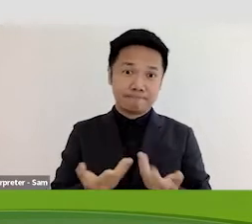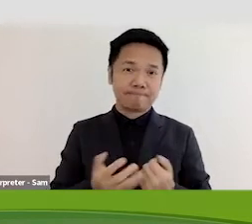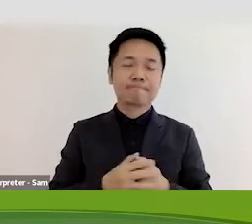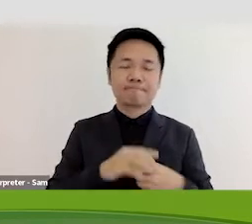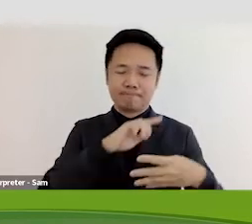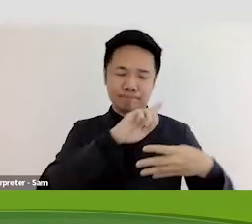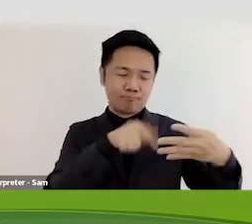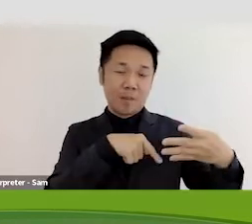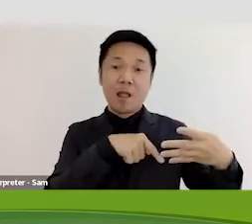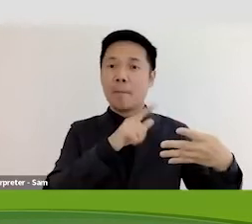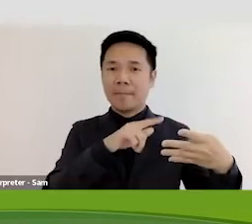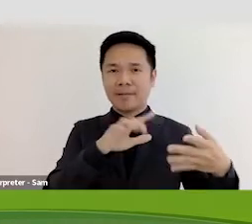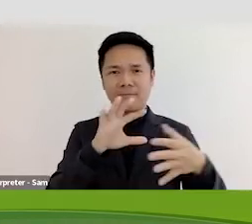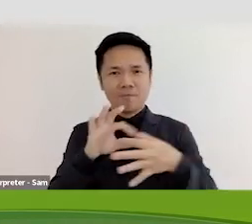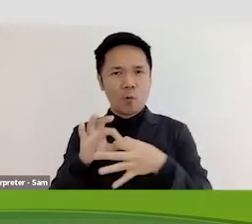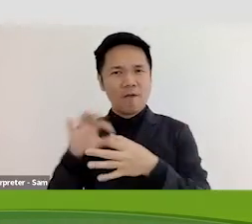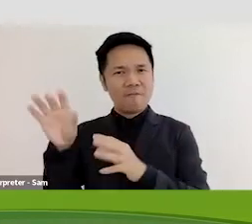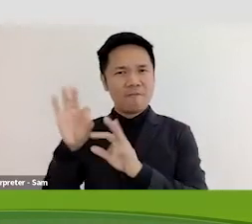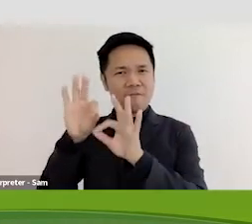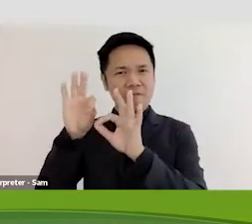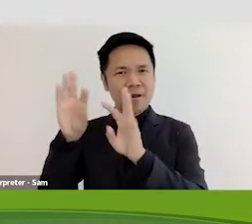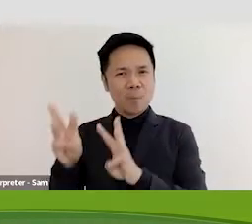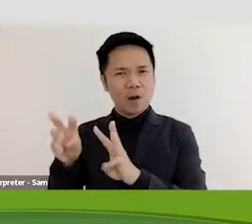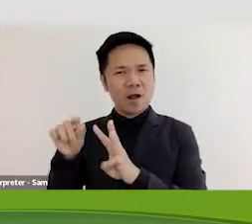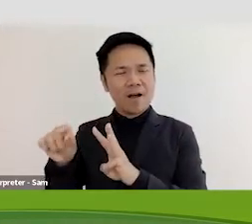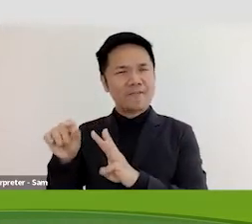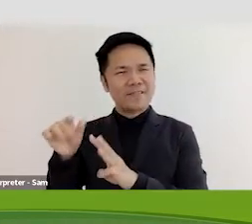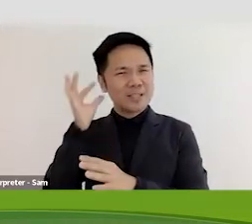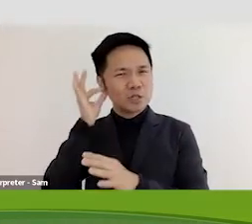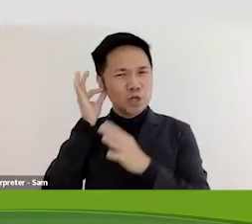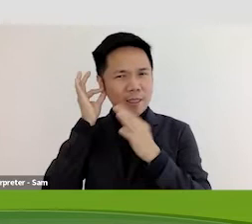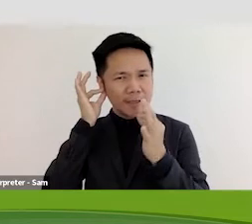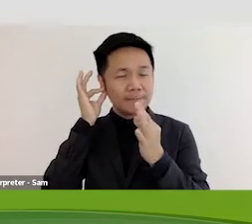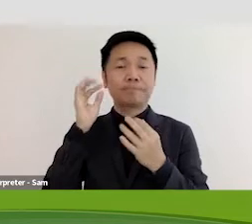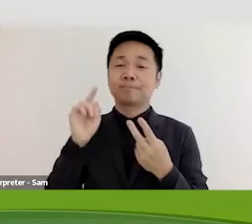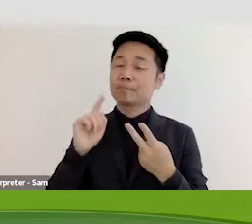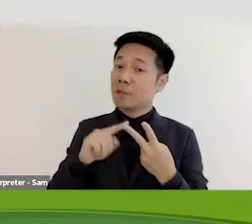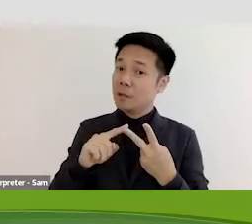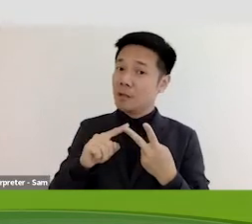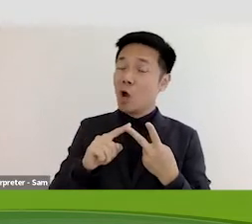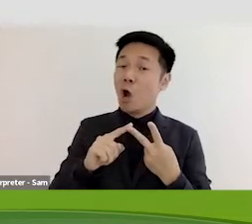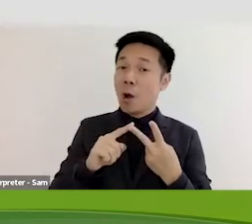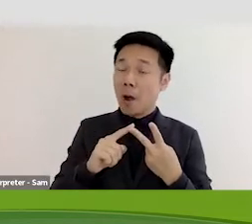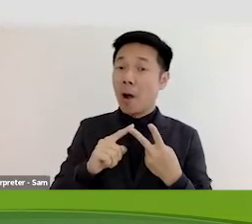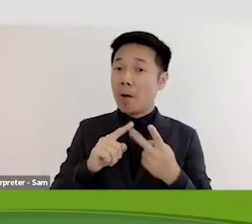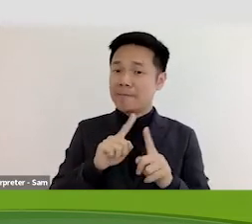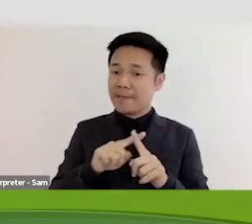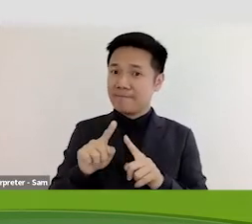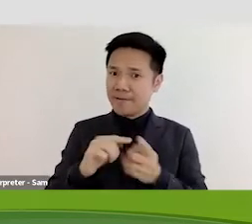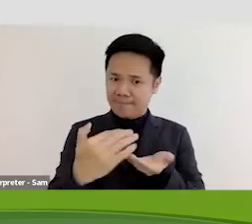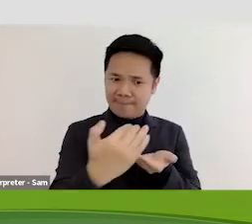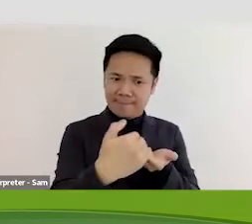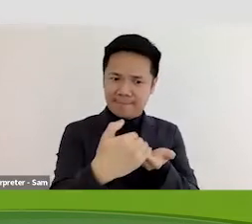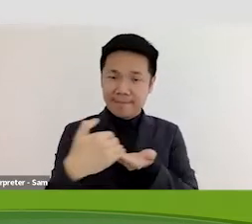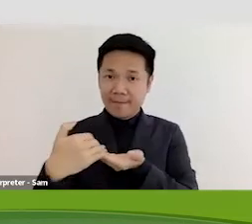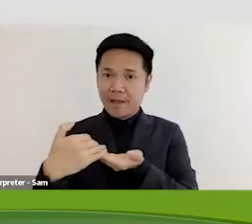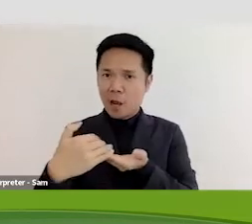gender frameworks or action plans of multilateral environmental